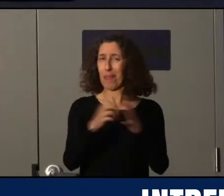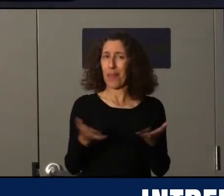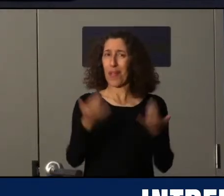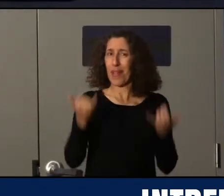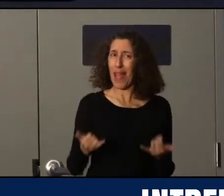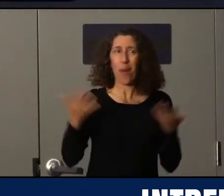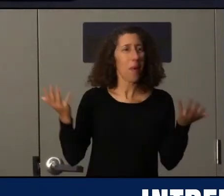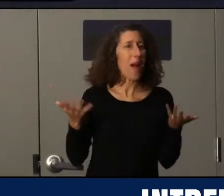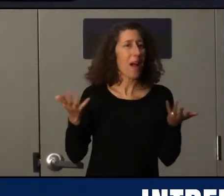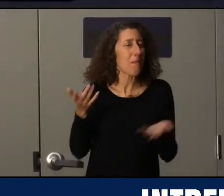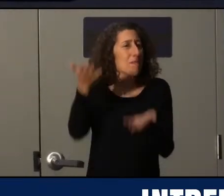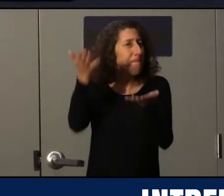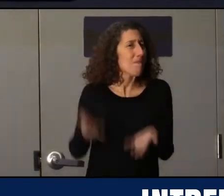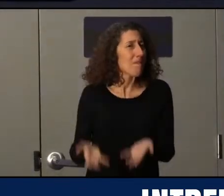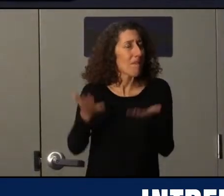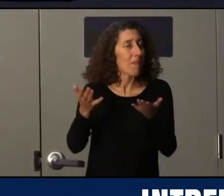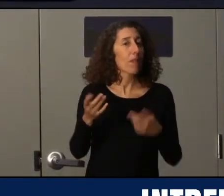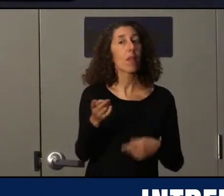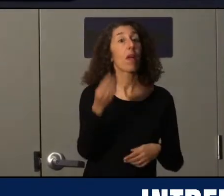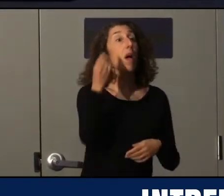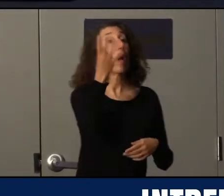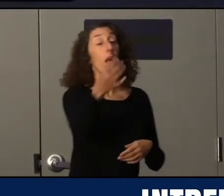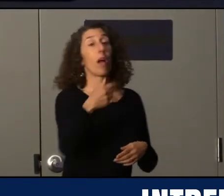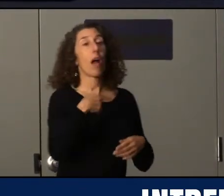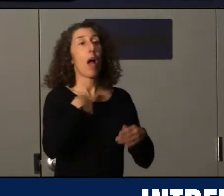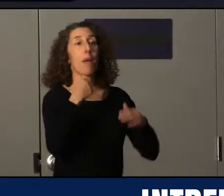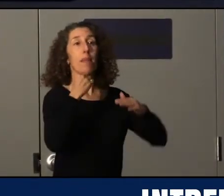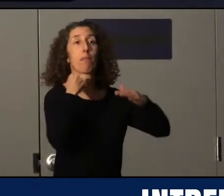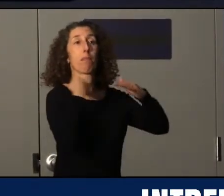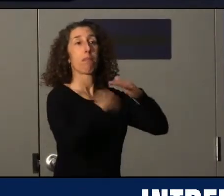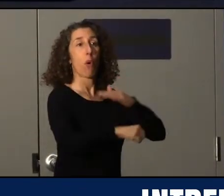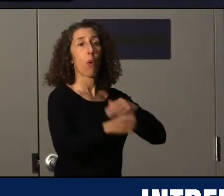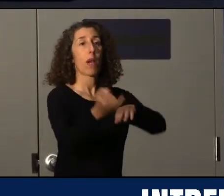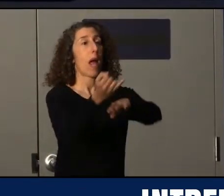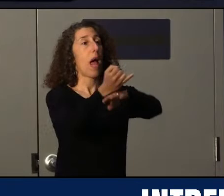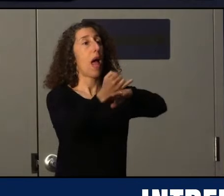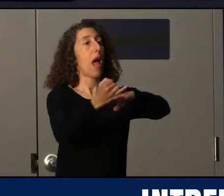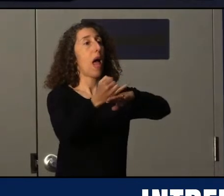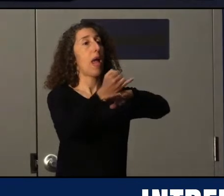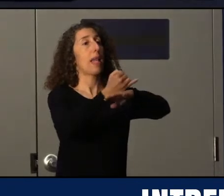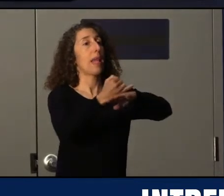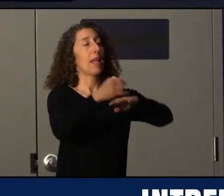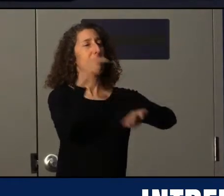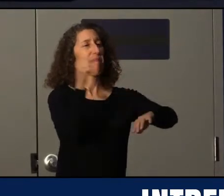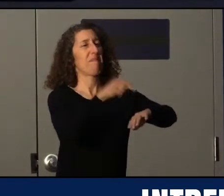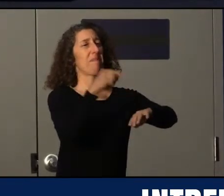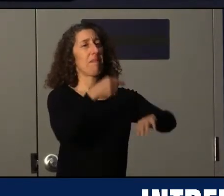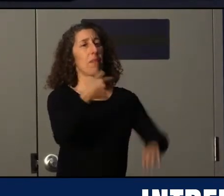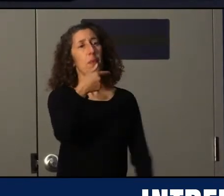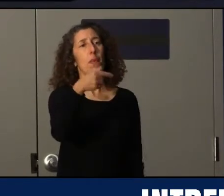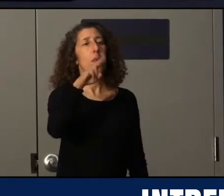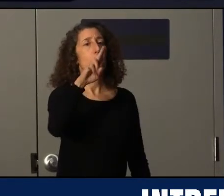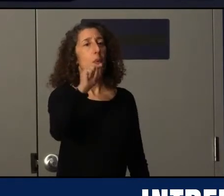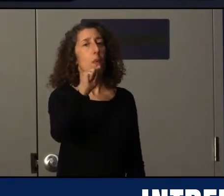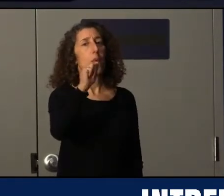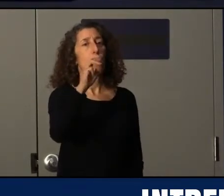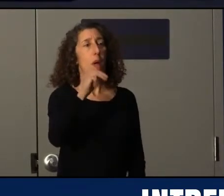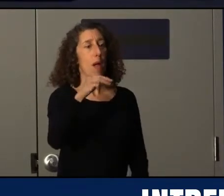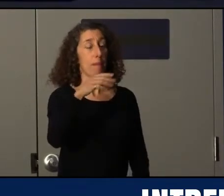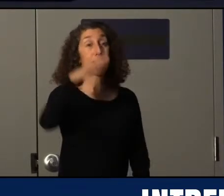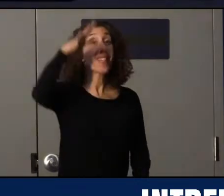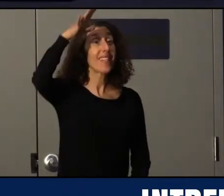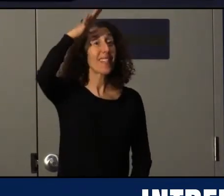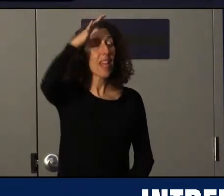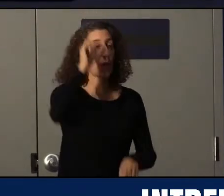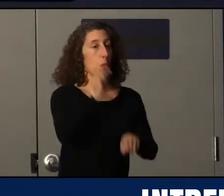life because I was born on the island of Guam. And the reason why I was born there was my dad was working at the NASA tracking station during the Apollo